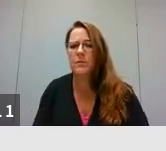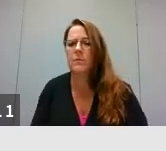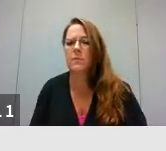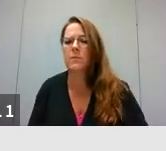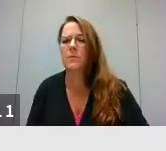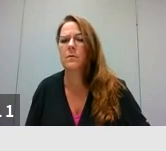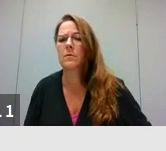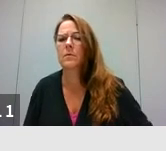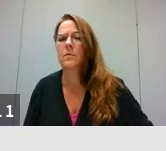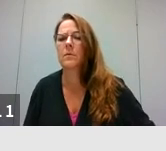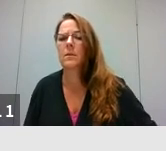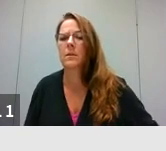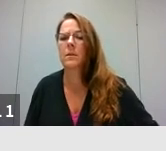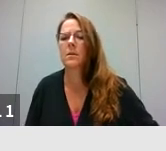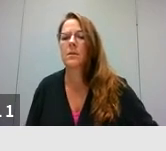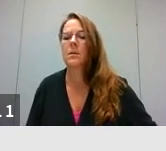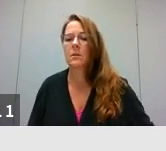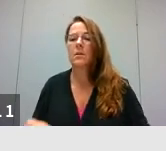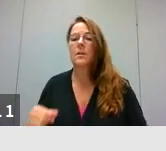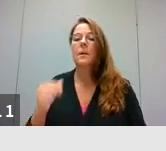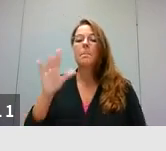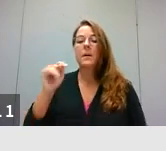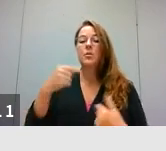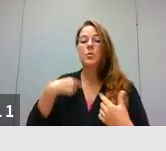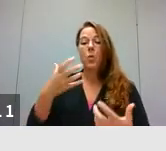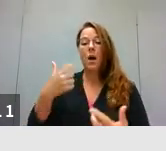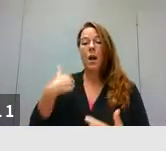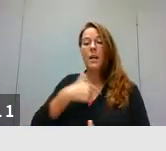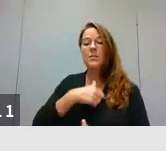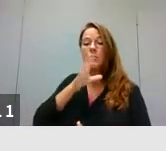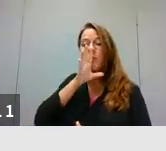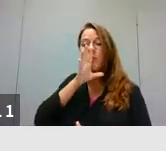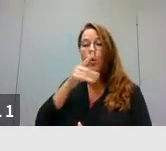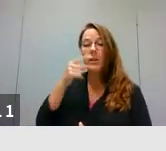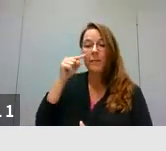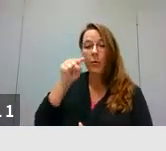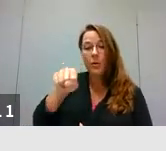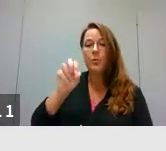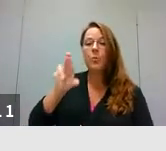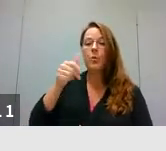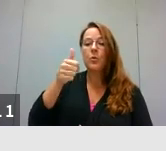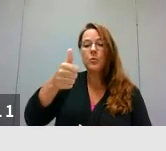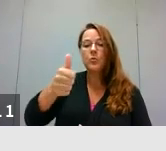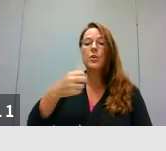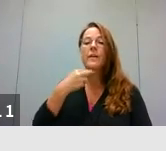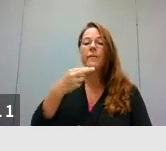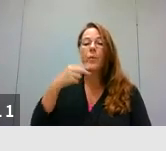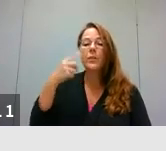I gotta leave and get off this account. So I'll be back. Okay, perfect.